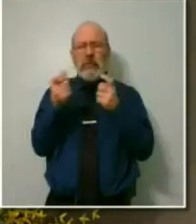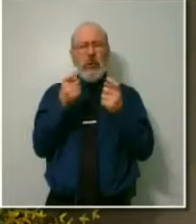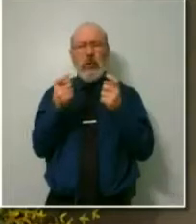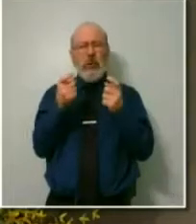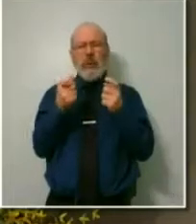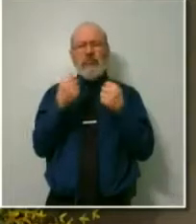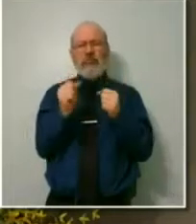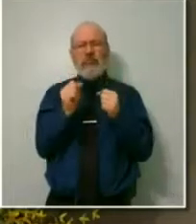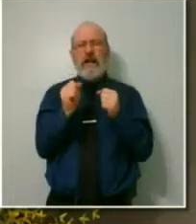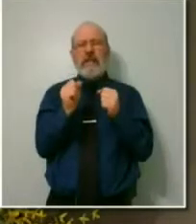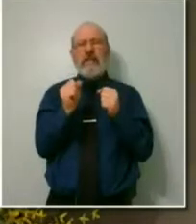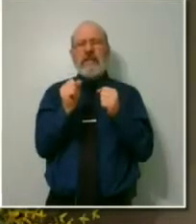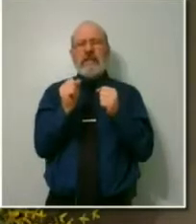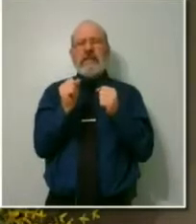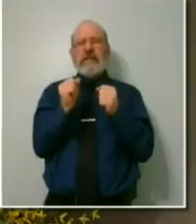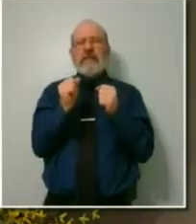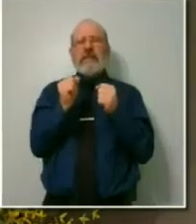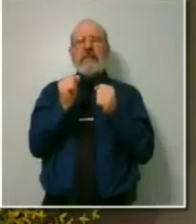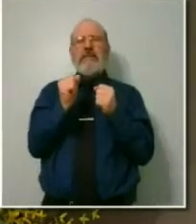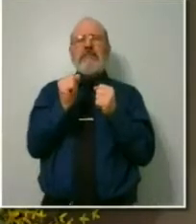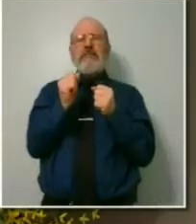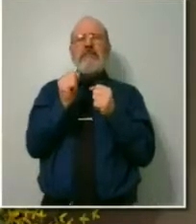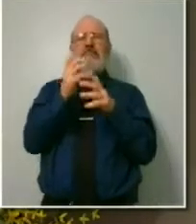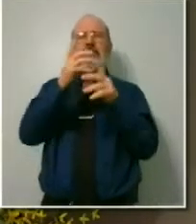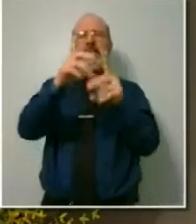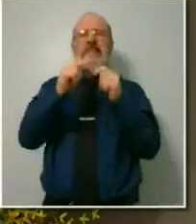trying to wrest control